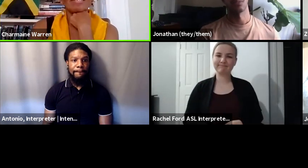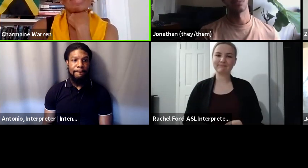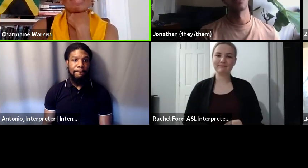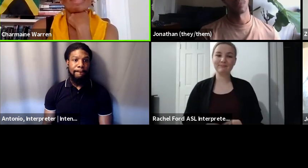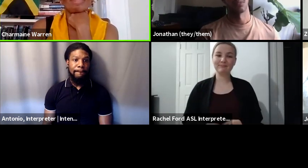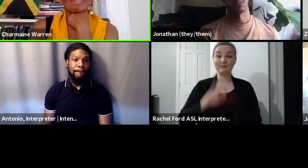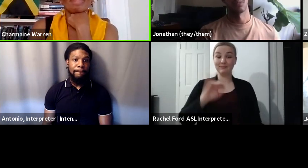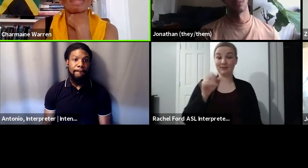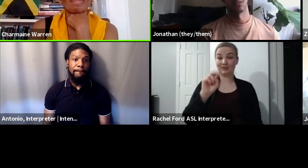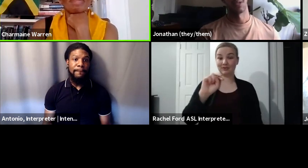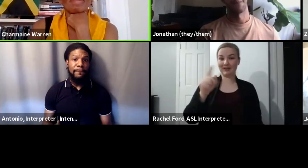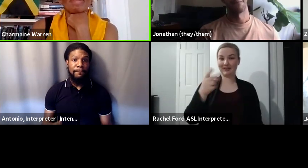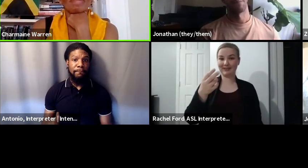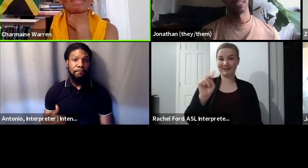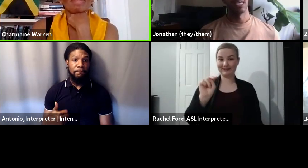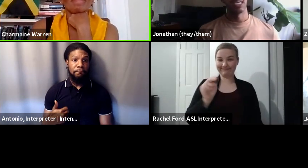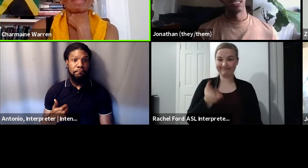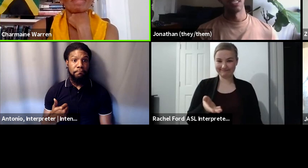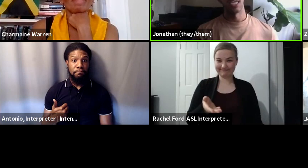Jonathan?